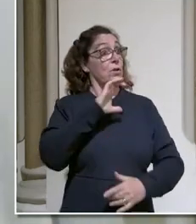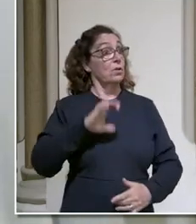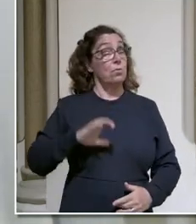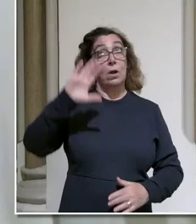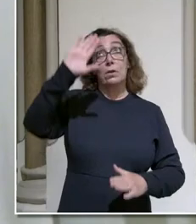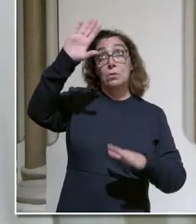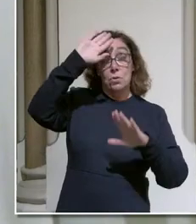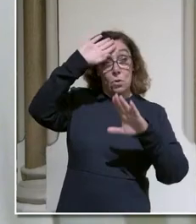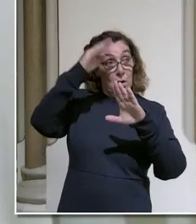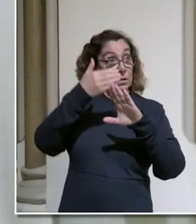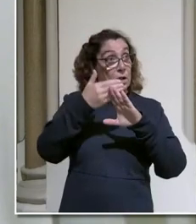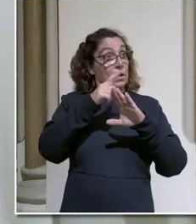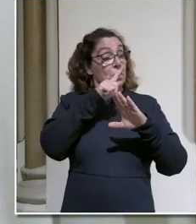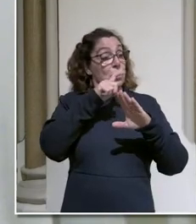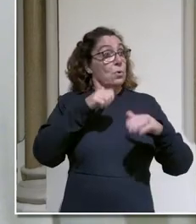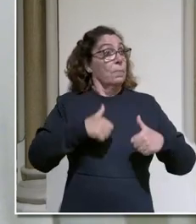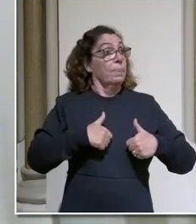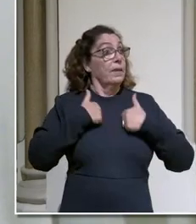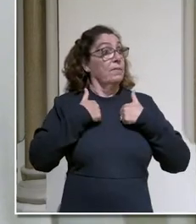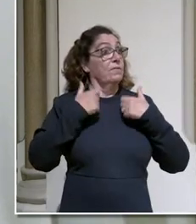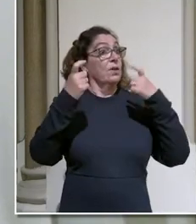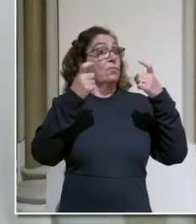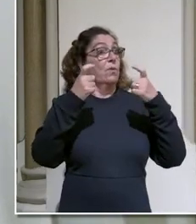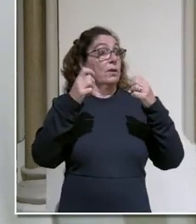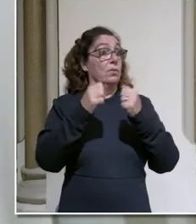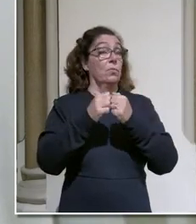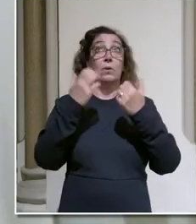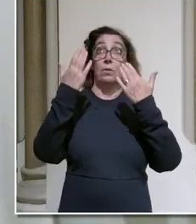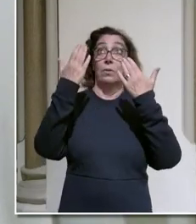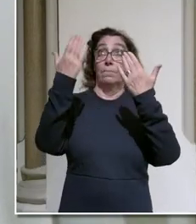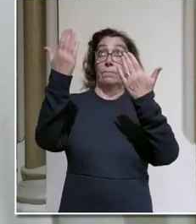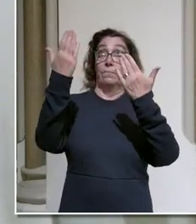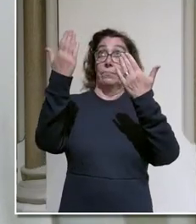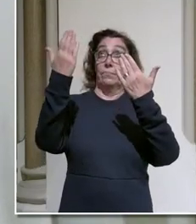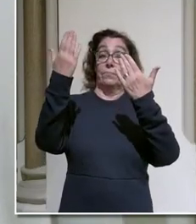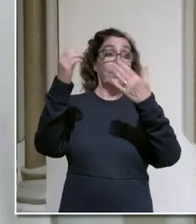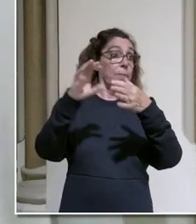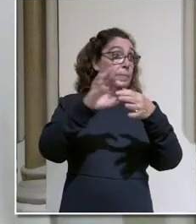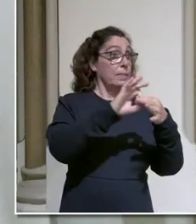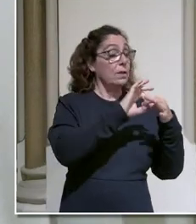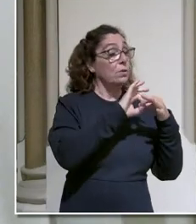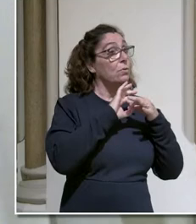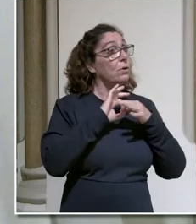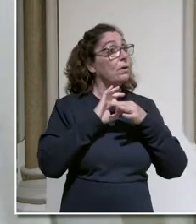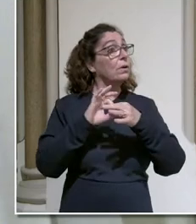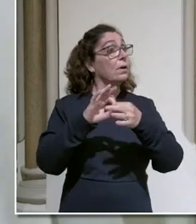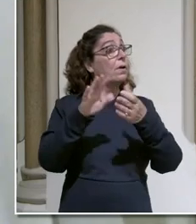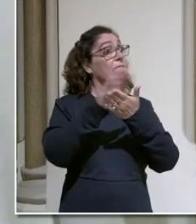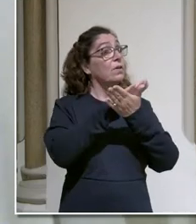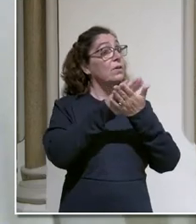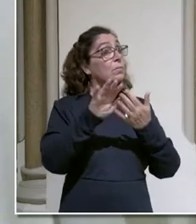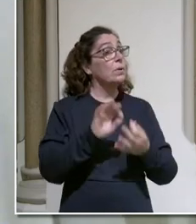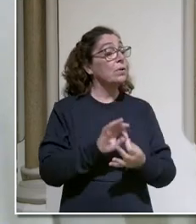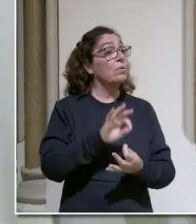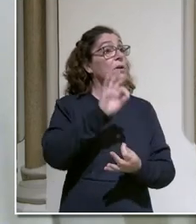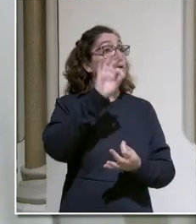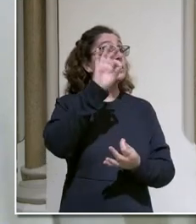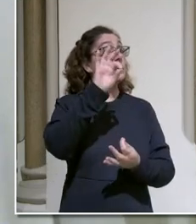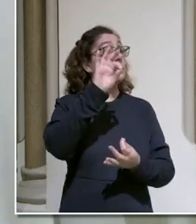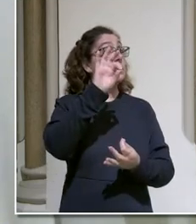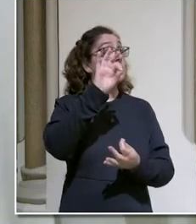Son, who lives and reigns with you in the unity of the Holy